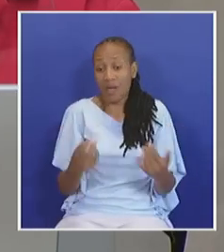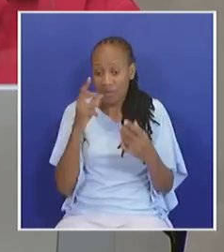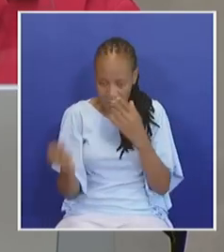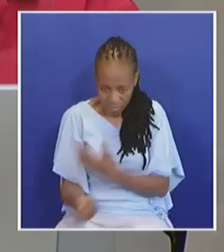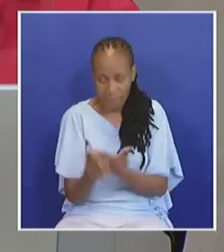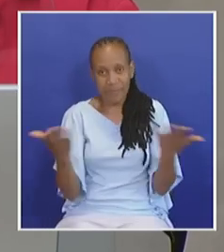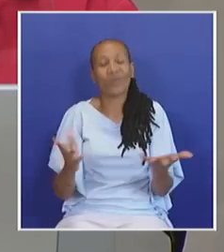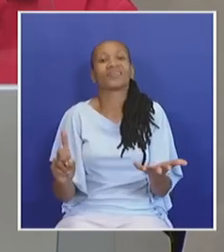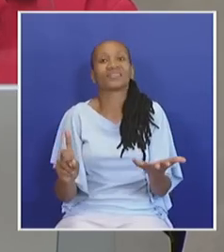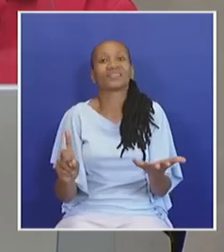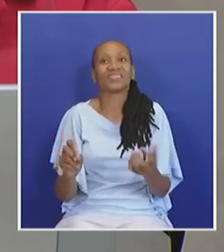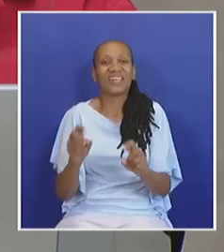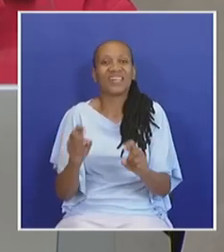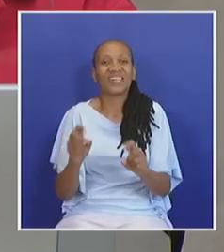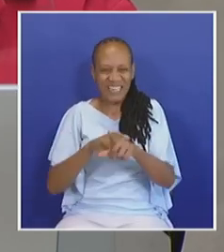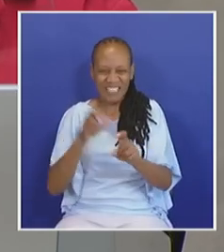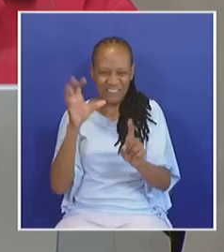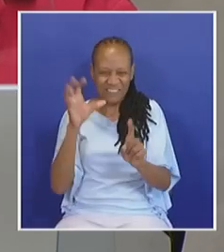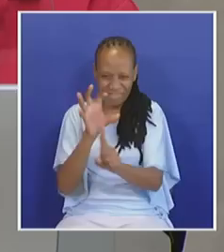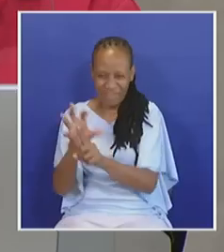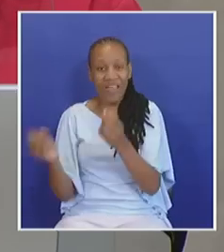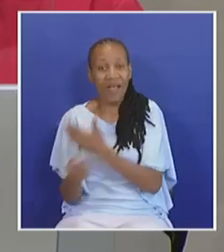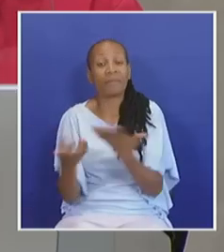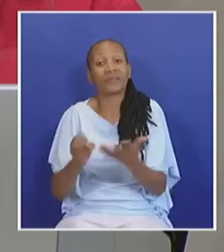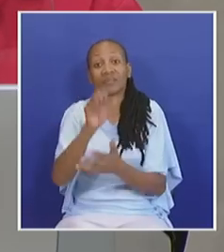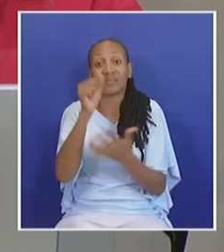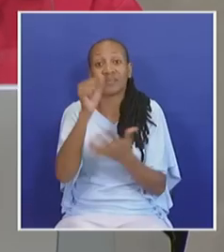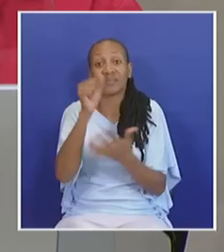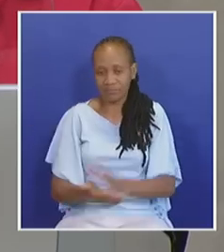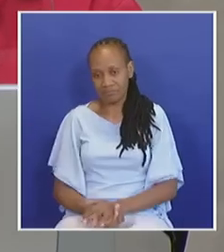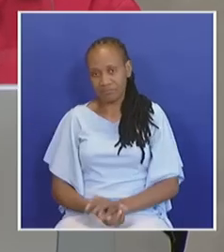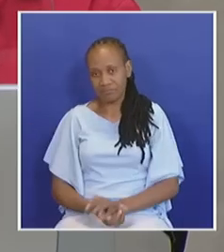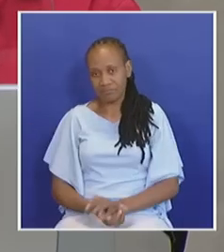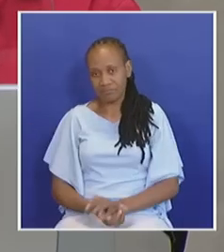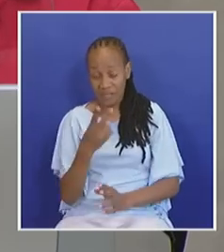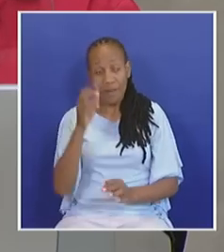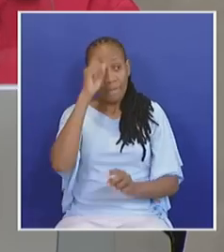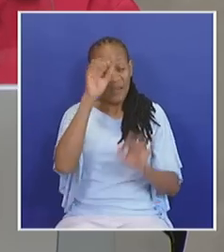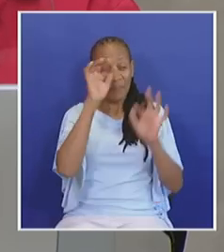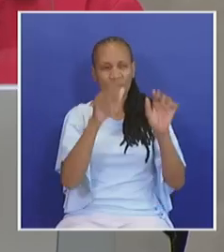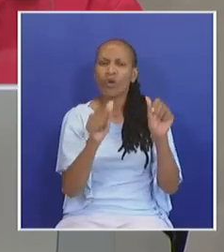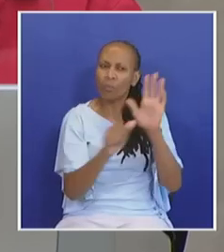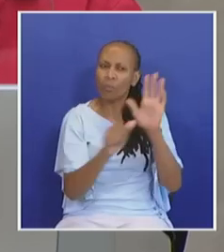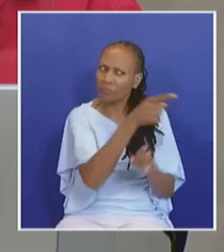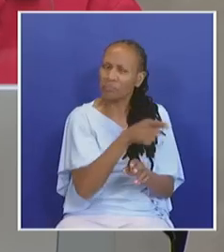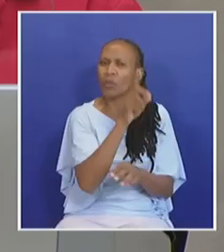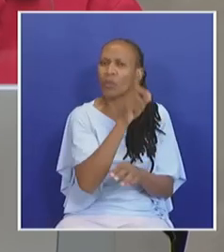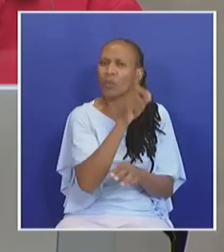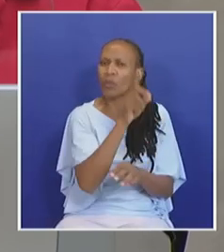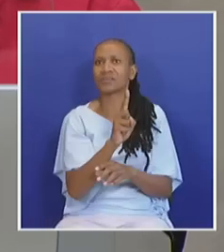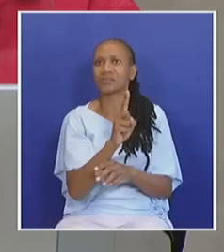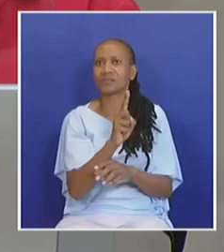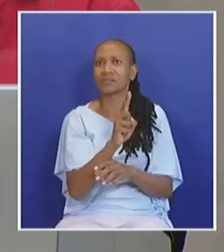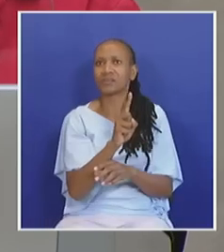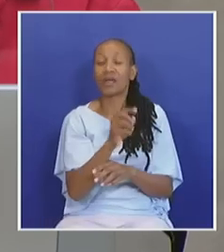sporadic outbreaks of racial violence in this country. You see, what matters to black people is not so much what Penny Sparrow